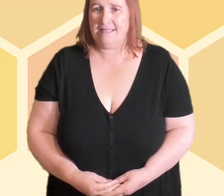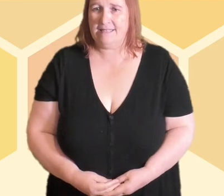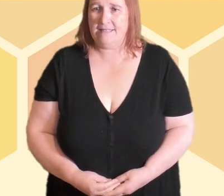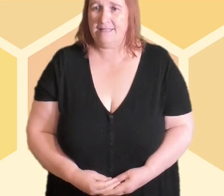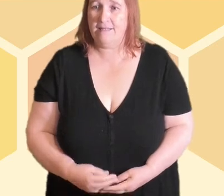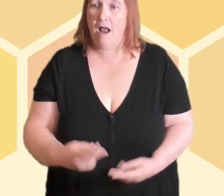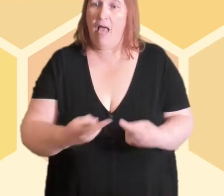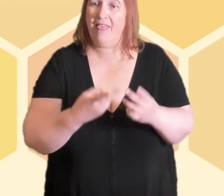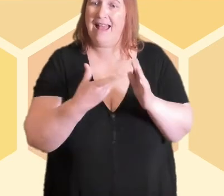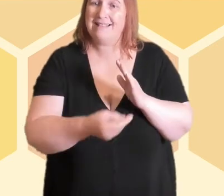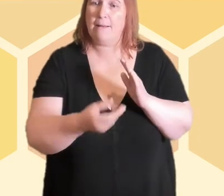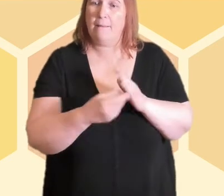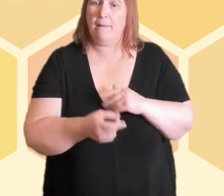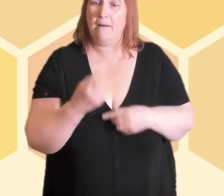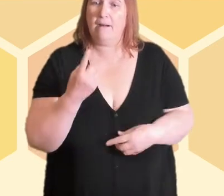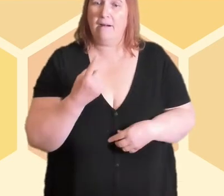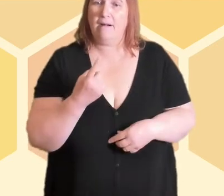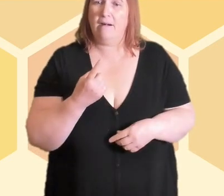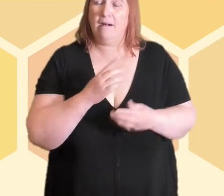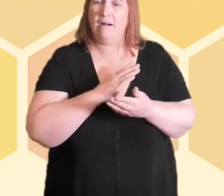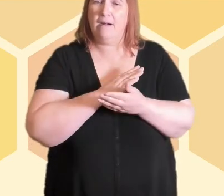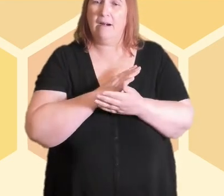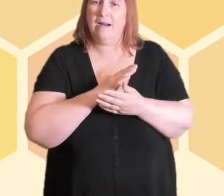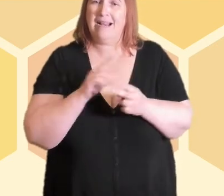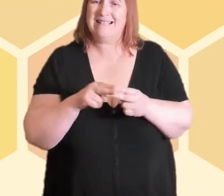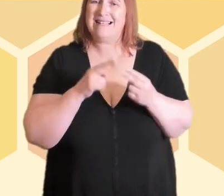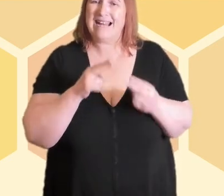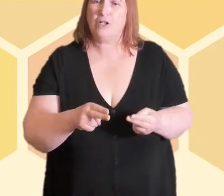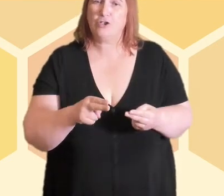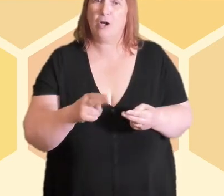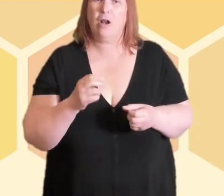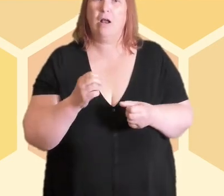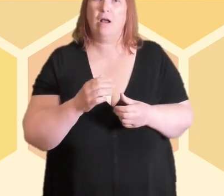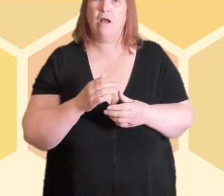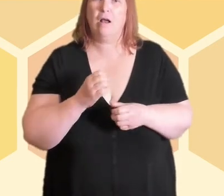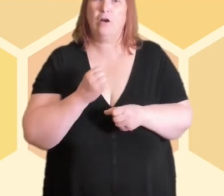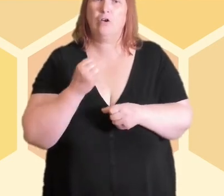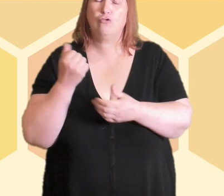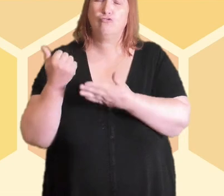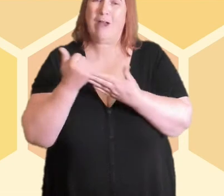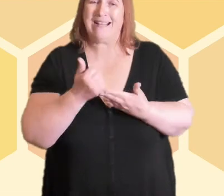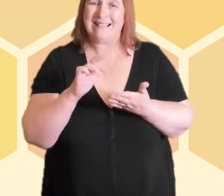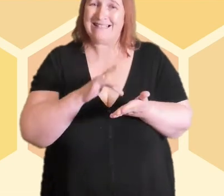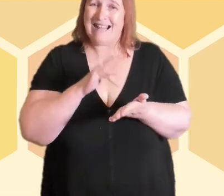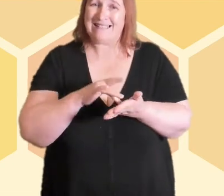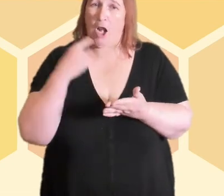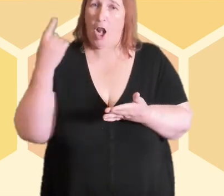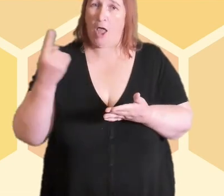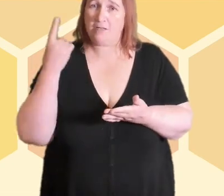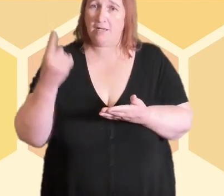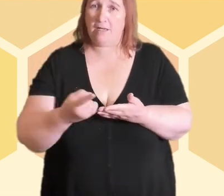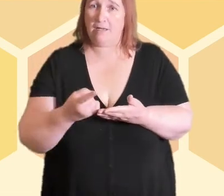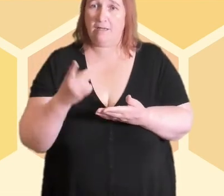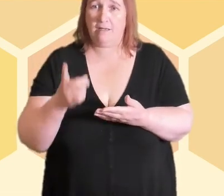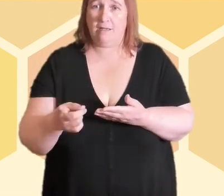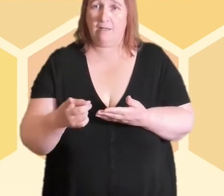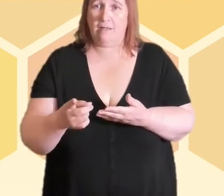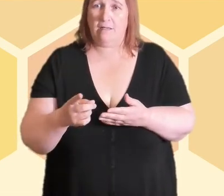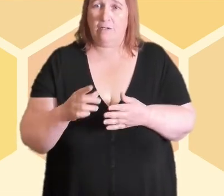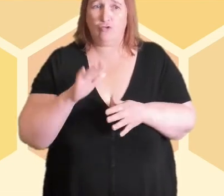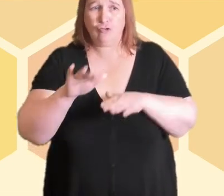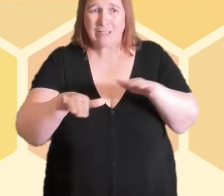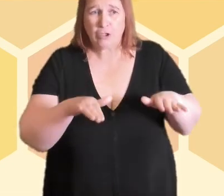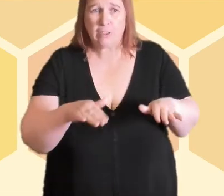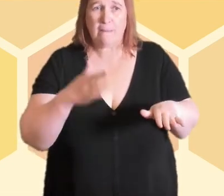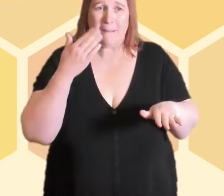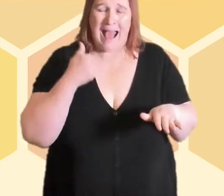Another example is International Praise Centre in London. That's the church that Claude leads. They have reached out to Black